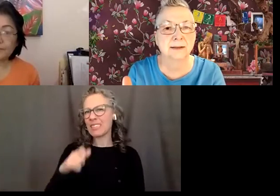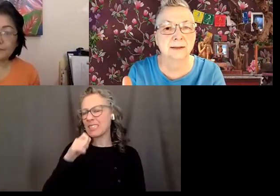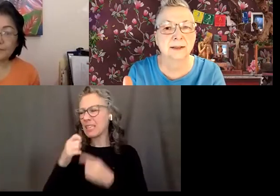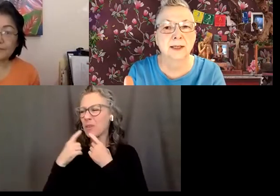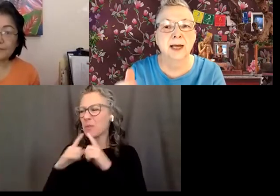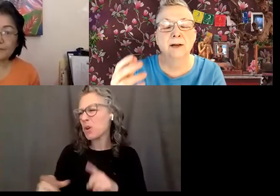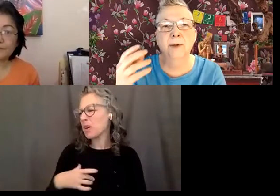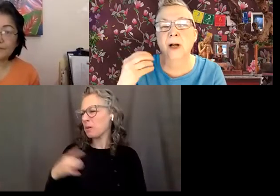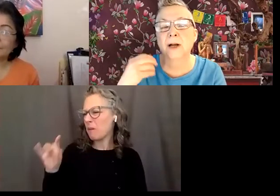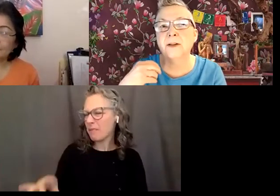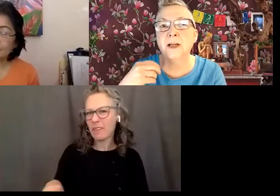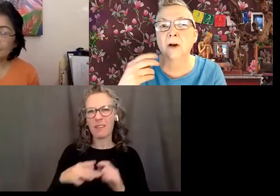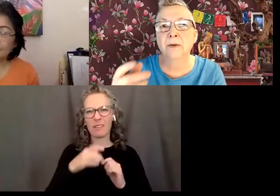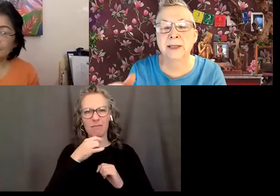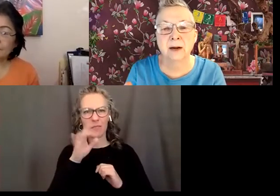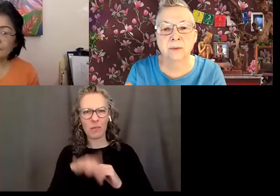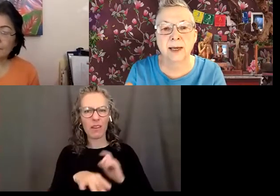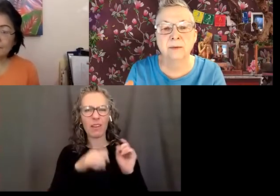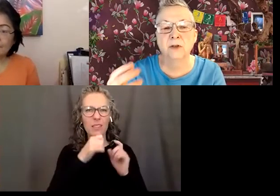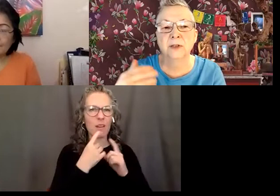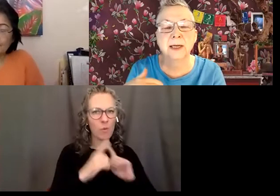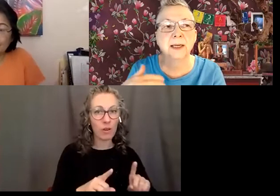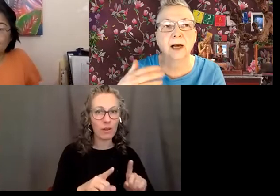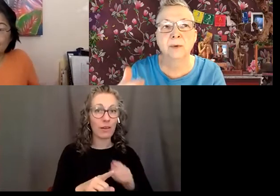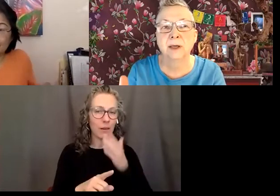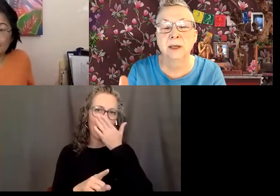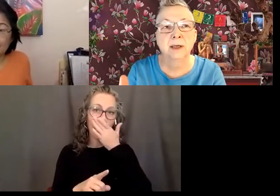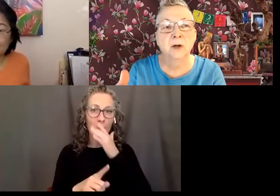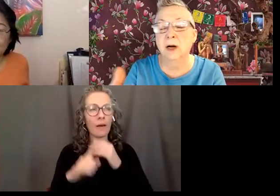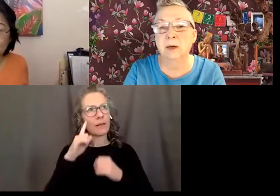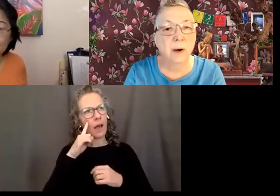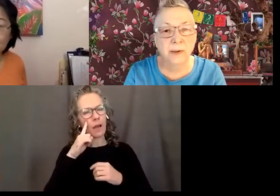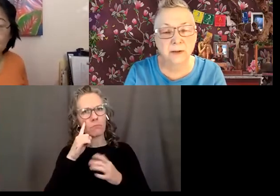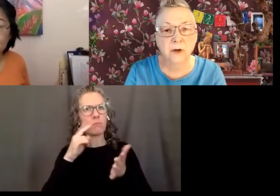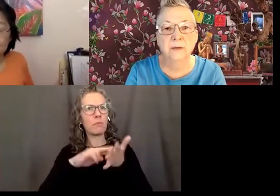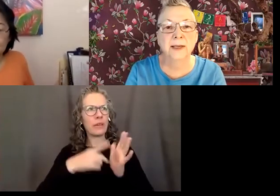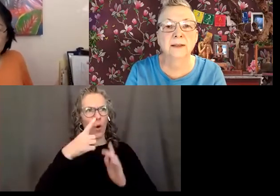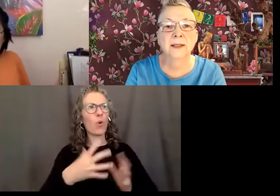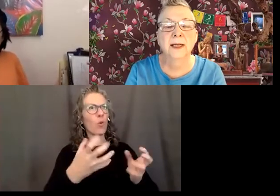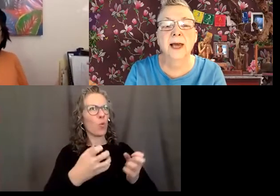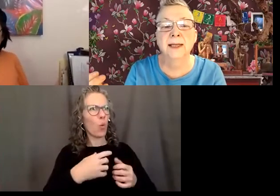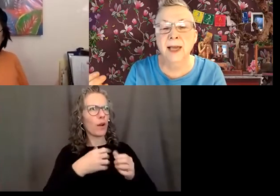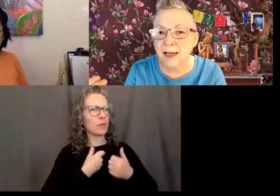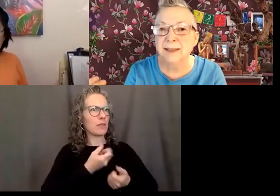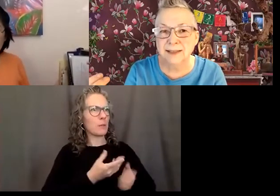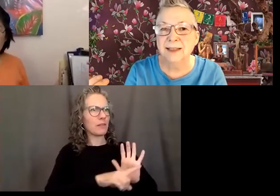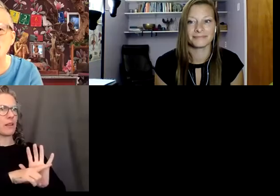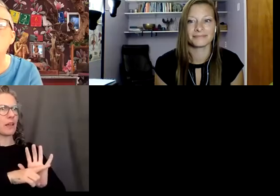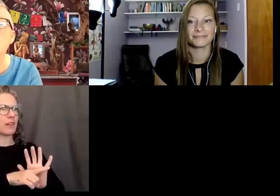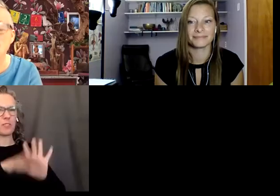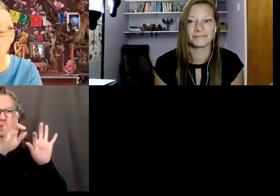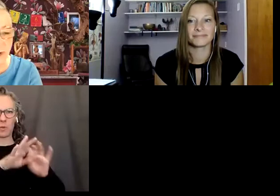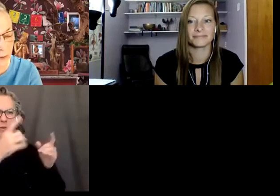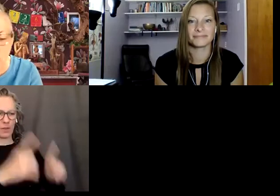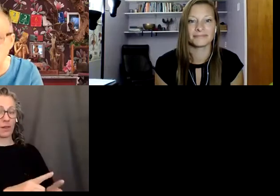us. And we're not thinking of it that way. We're just thinking that we're talking about what's in front of us. And yes,